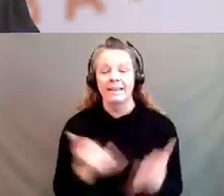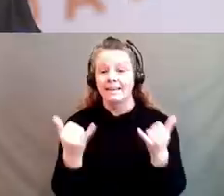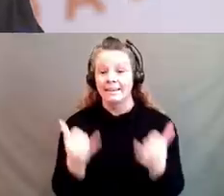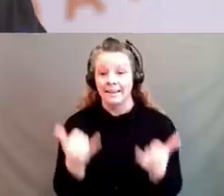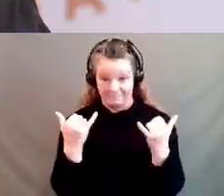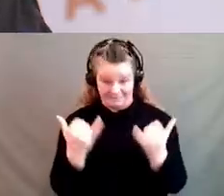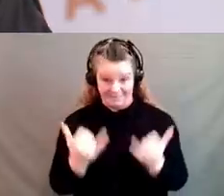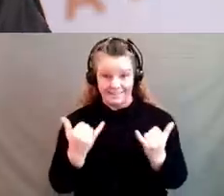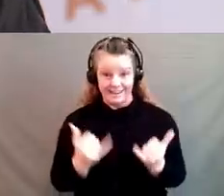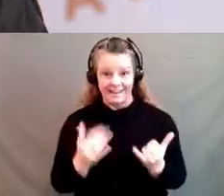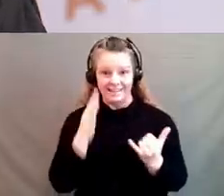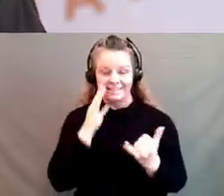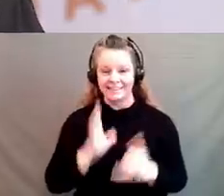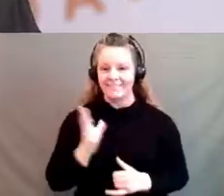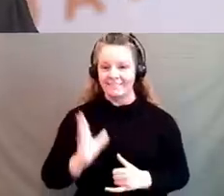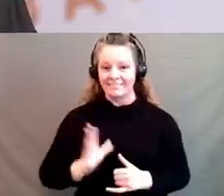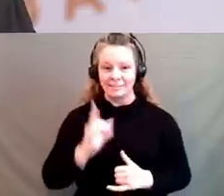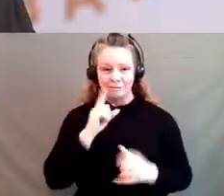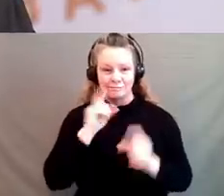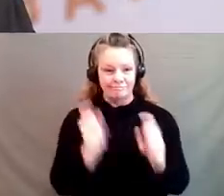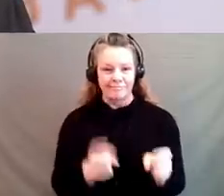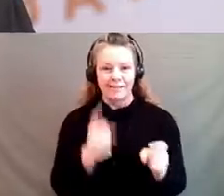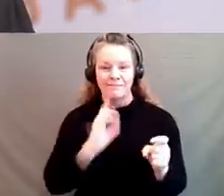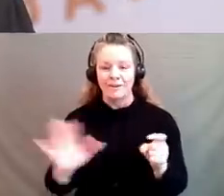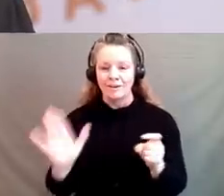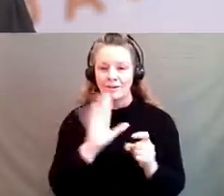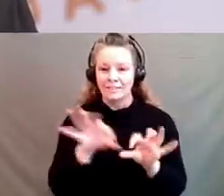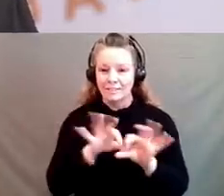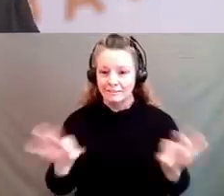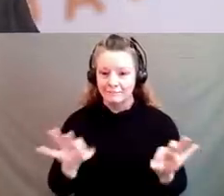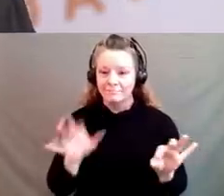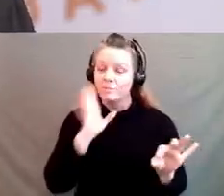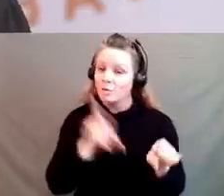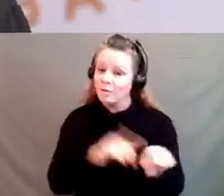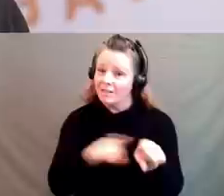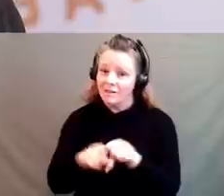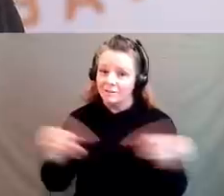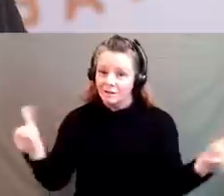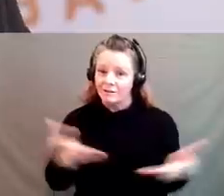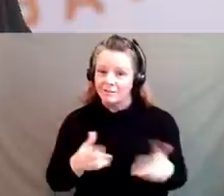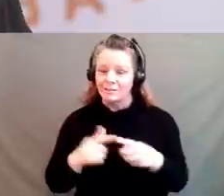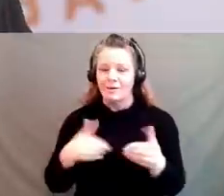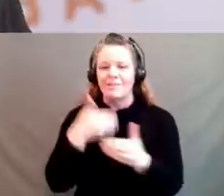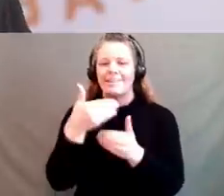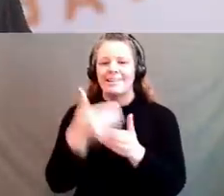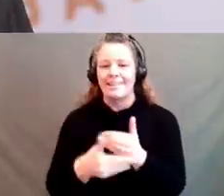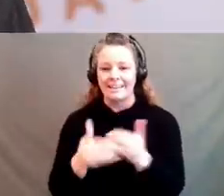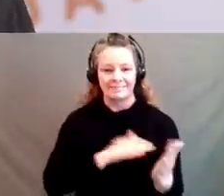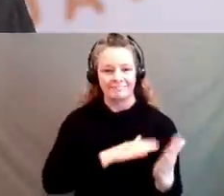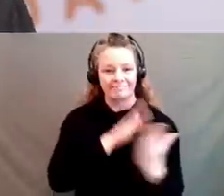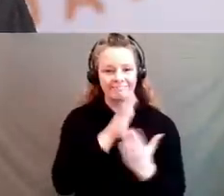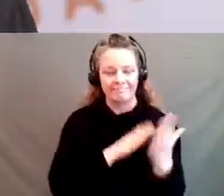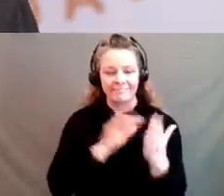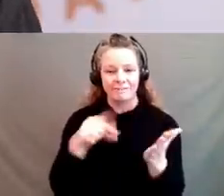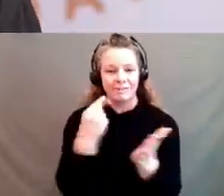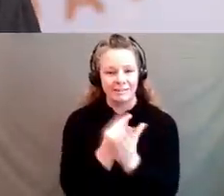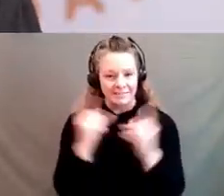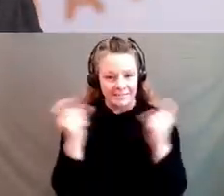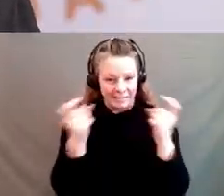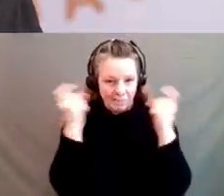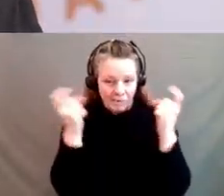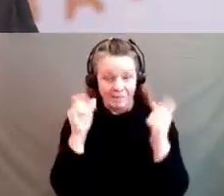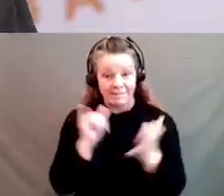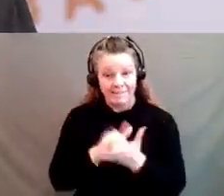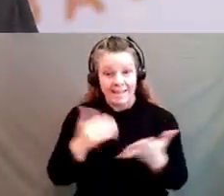official conferral of your degree, you will also be invited to our next in-person commencement ceremony, which is currently scheduled